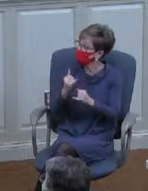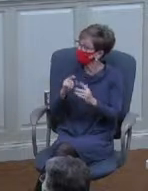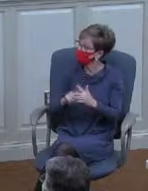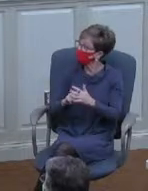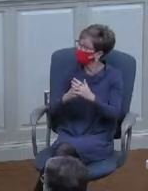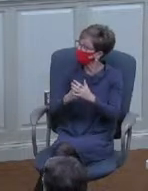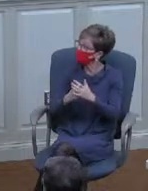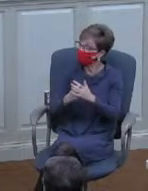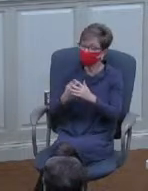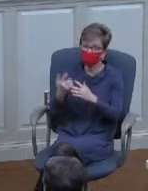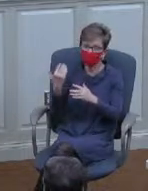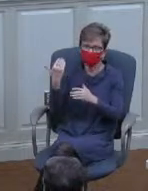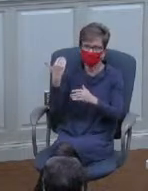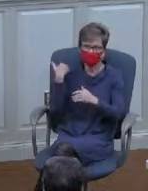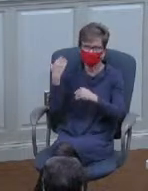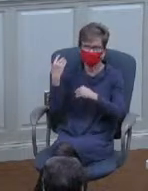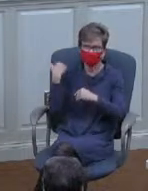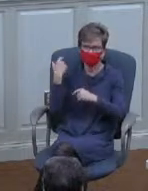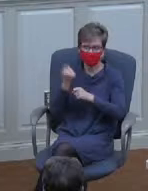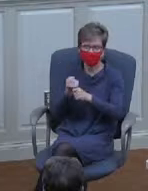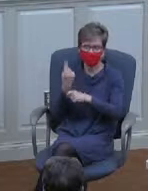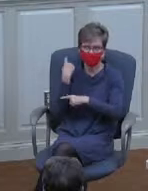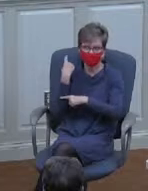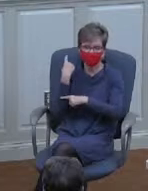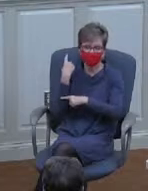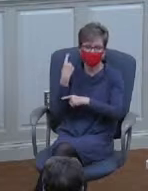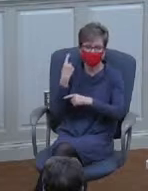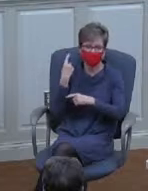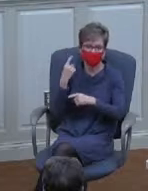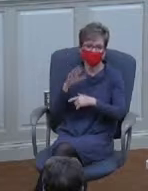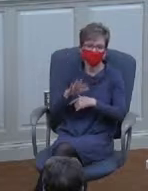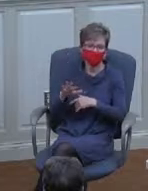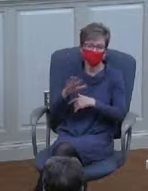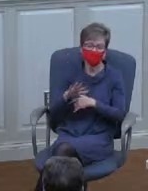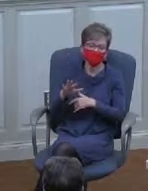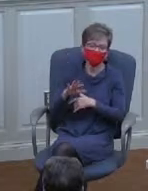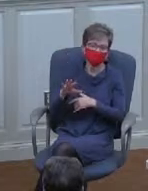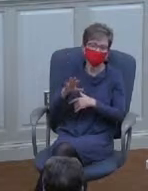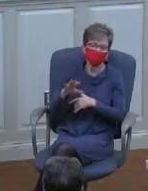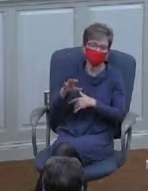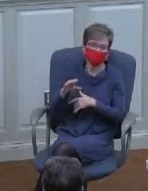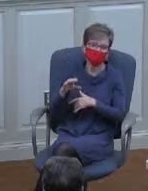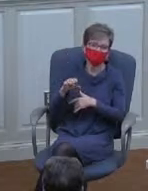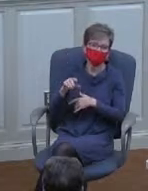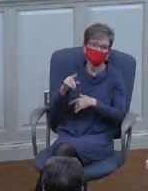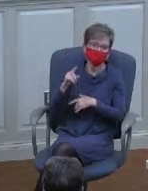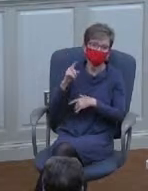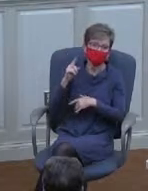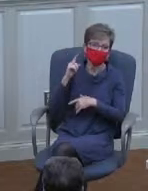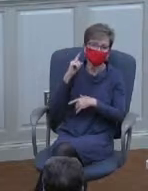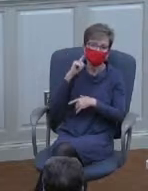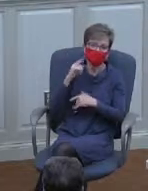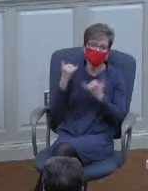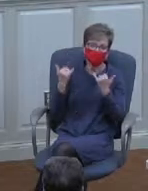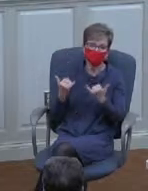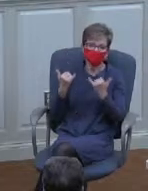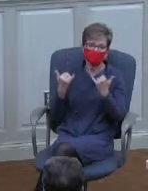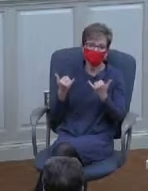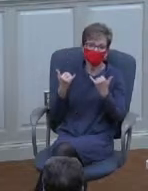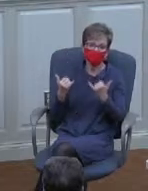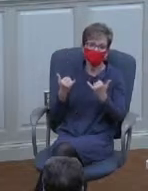back at the end of last year with the demo of an existing barn on top of